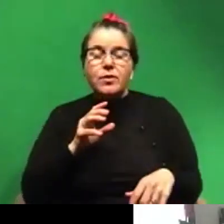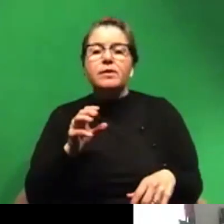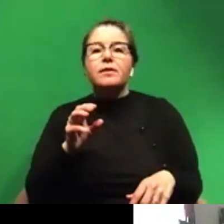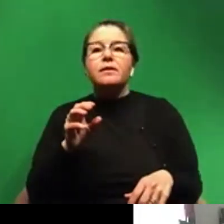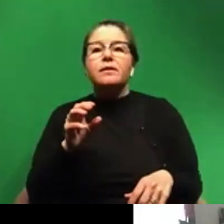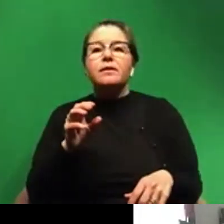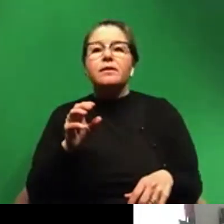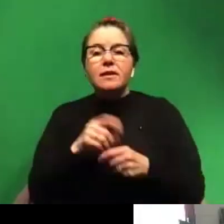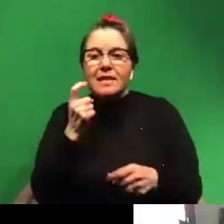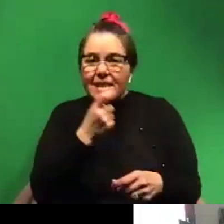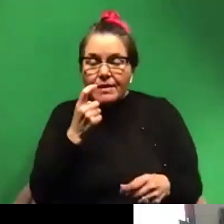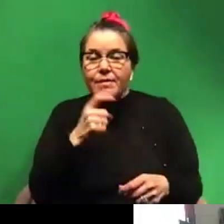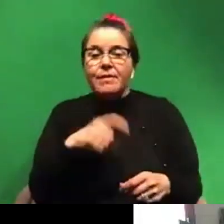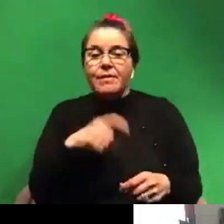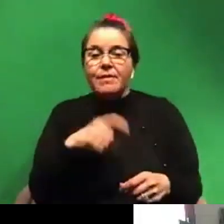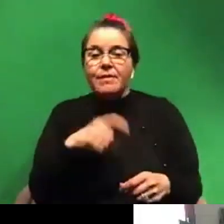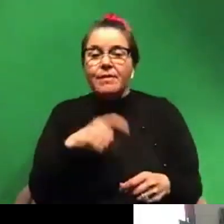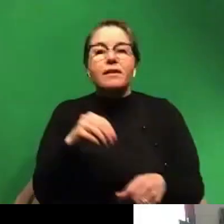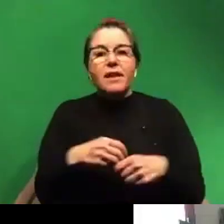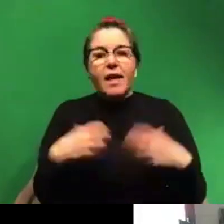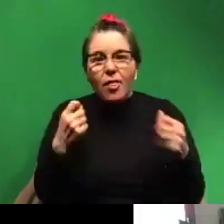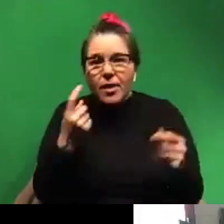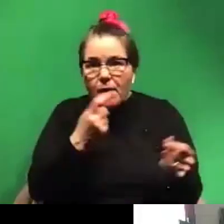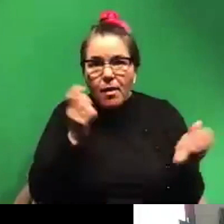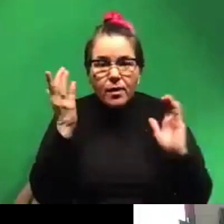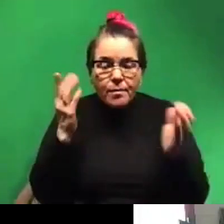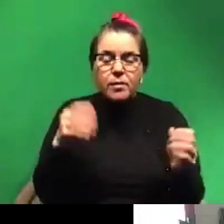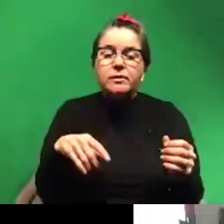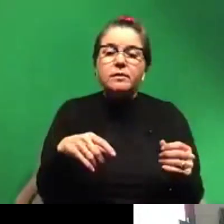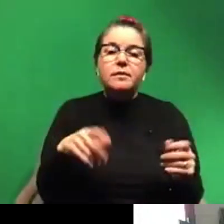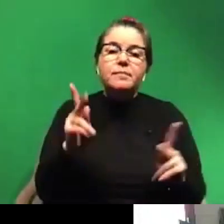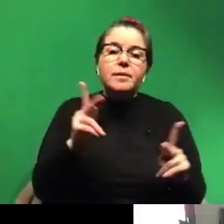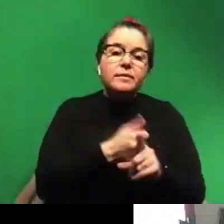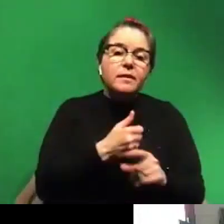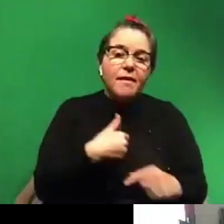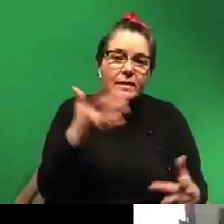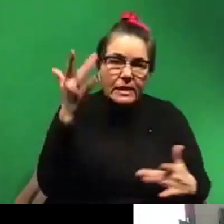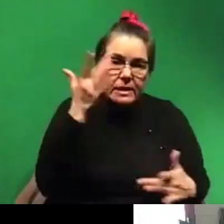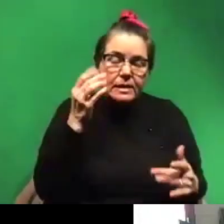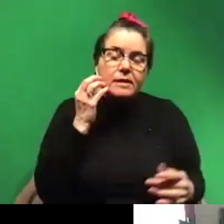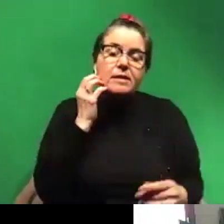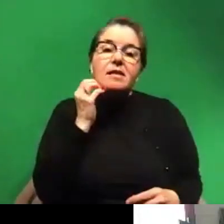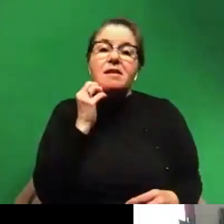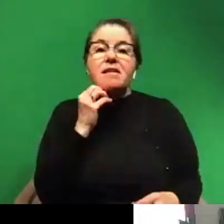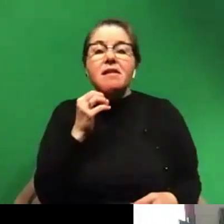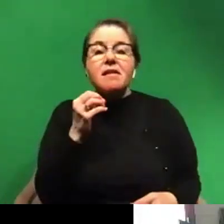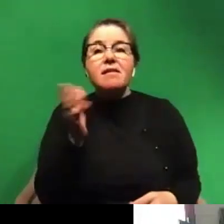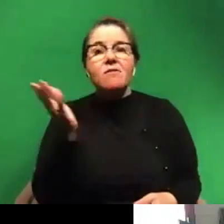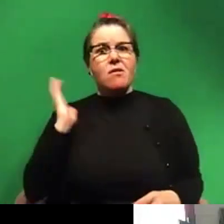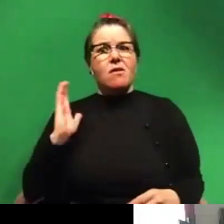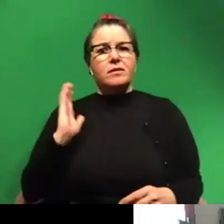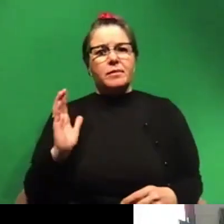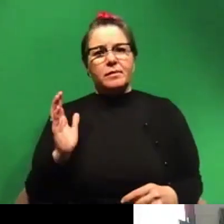teeth, and microbes in healthy mouths versus people who had disease. So it was a long time ago. It was well